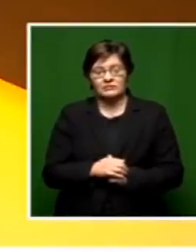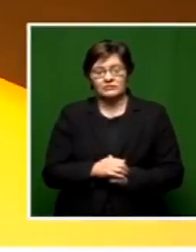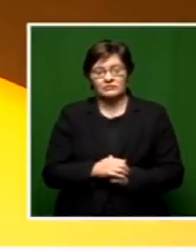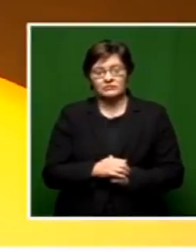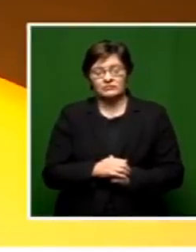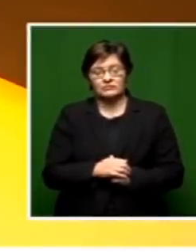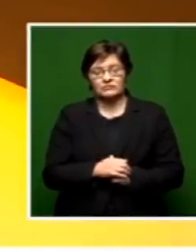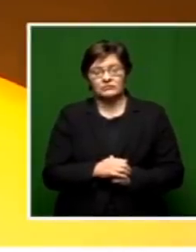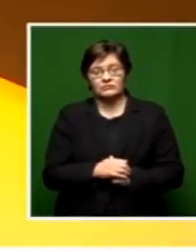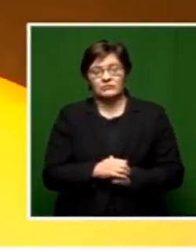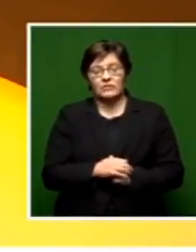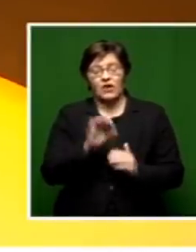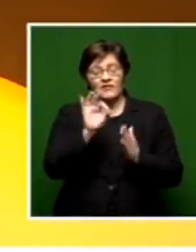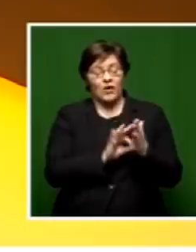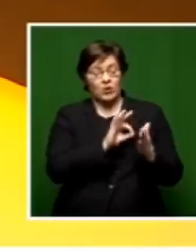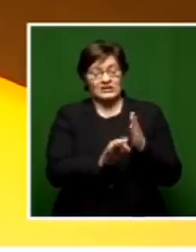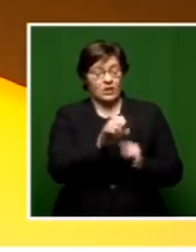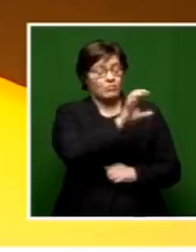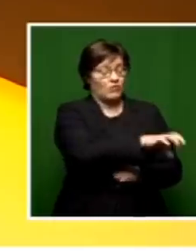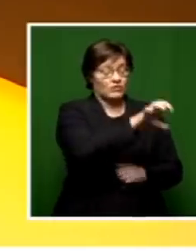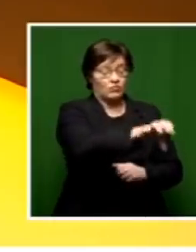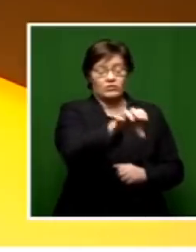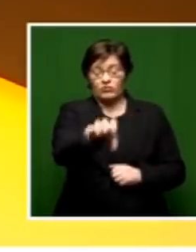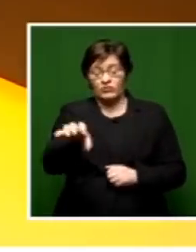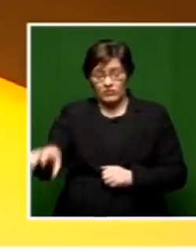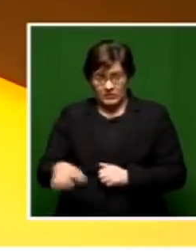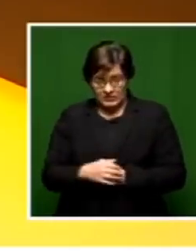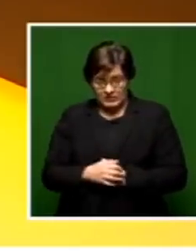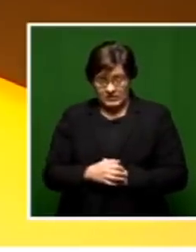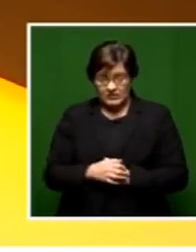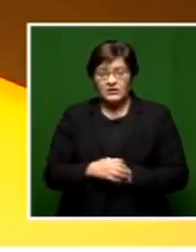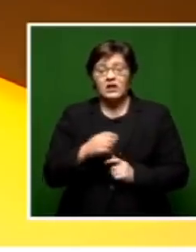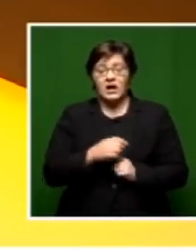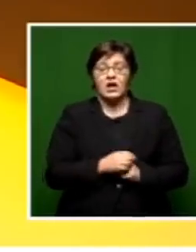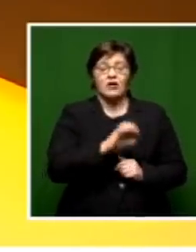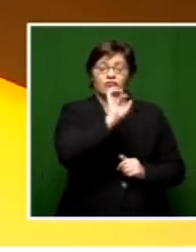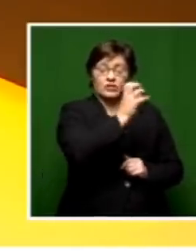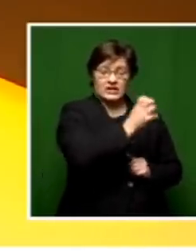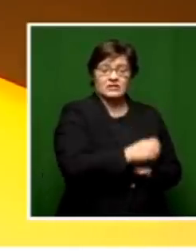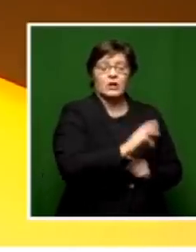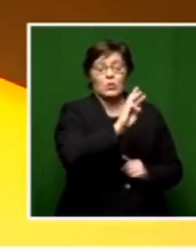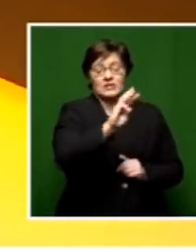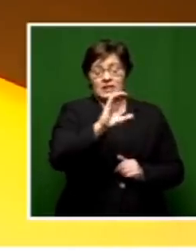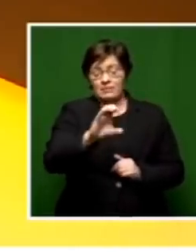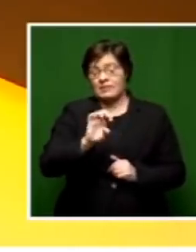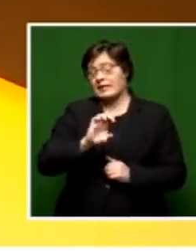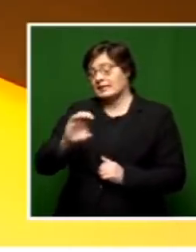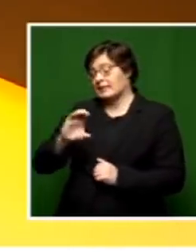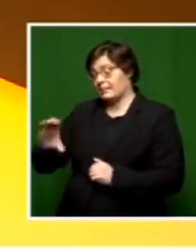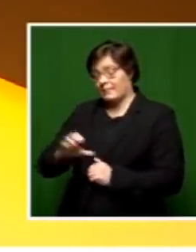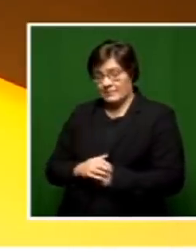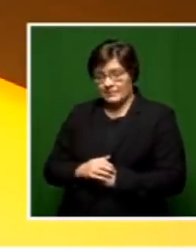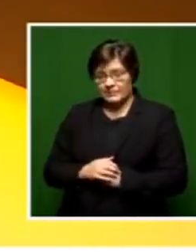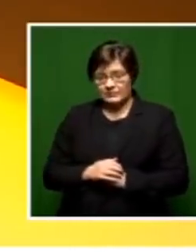provinces. We've got the Free State, we've got the Western Cape, and we've also got the Eastern Cape. So let's see what they'll pick up first, and then we can perhaps talk to them